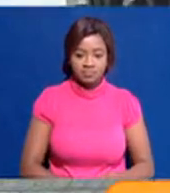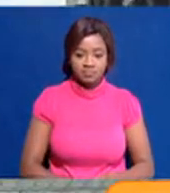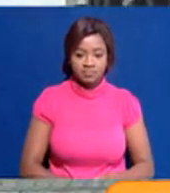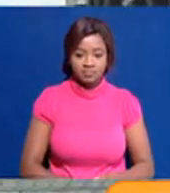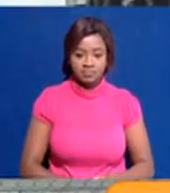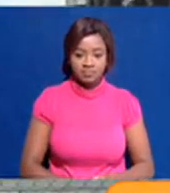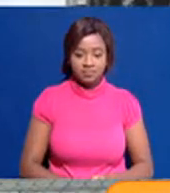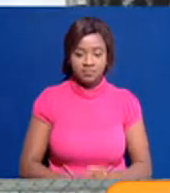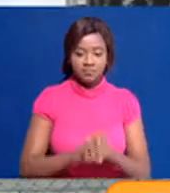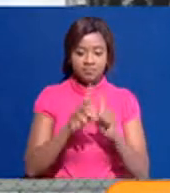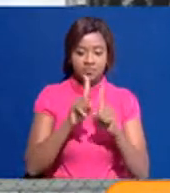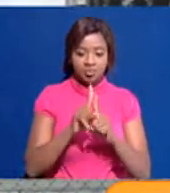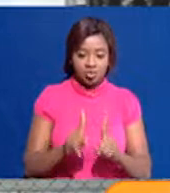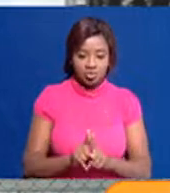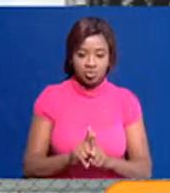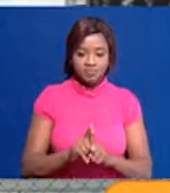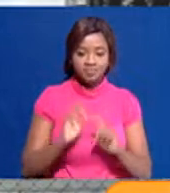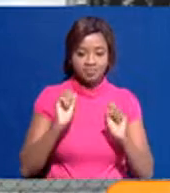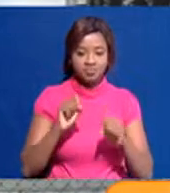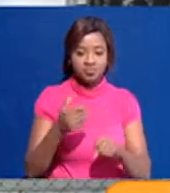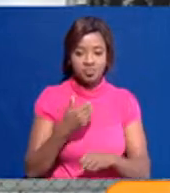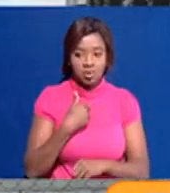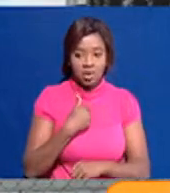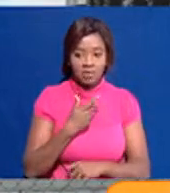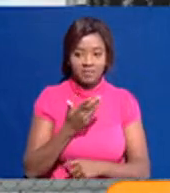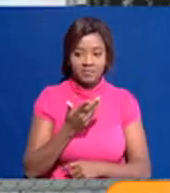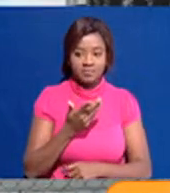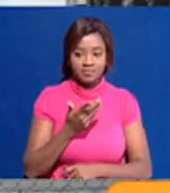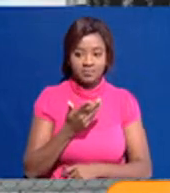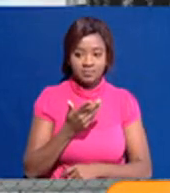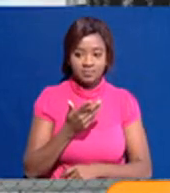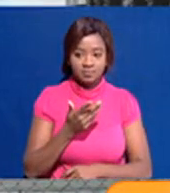The substation will also have a tee off to